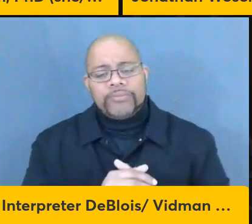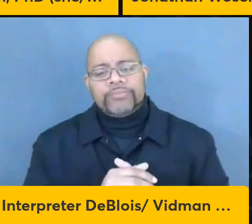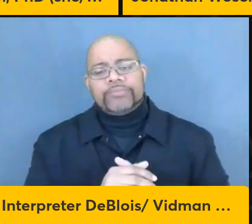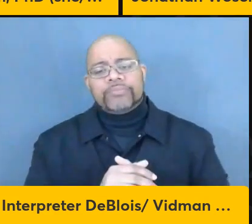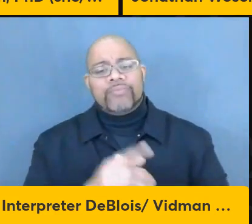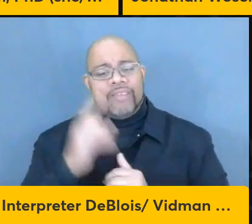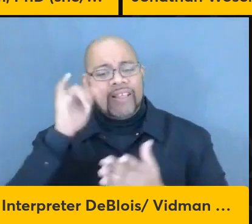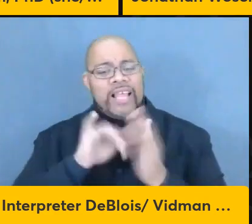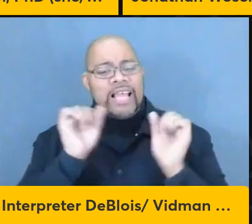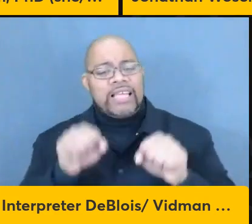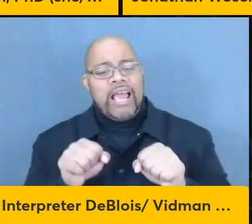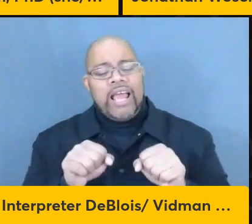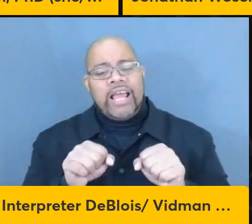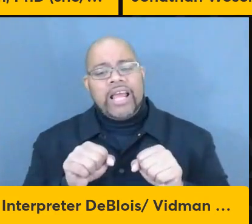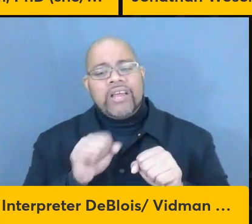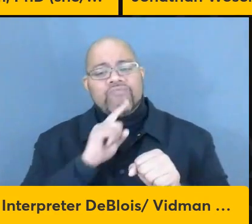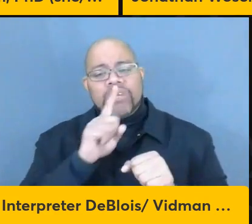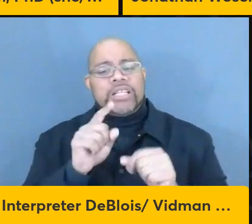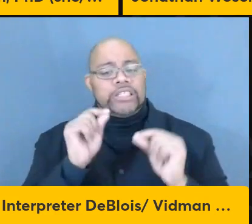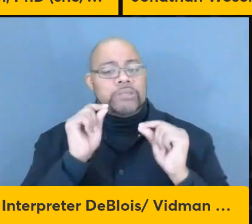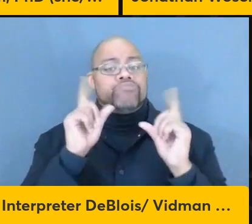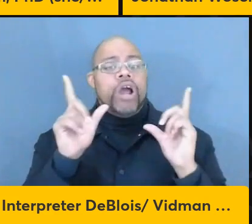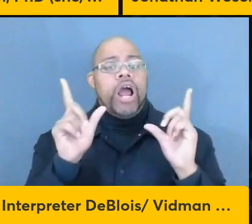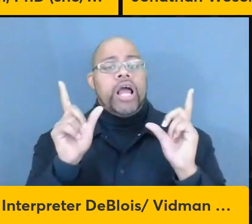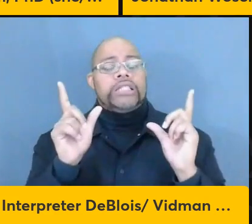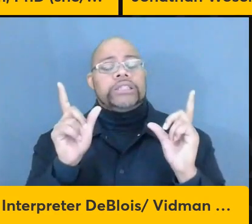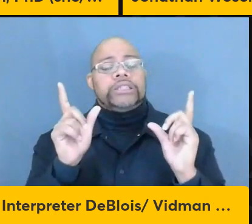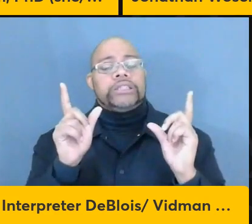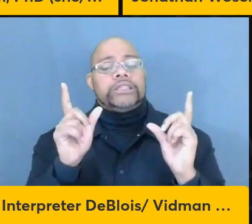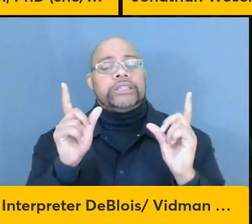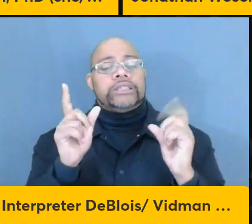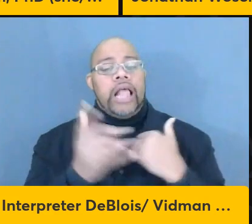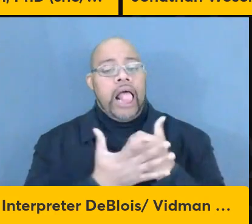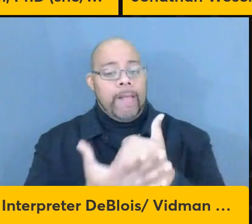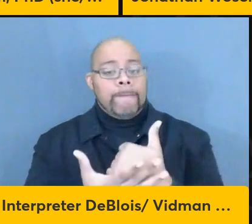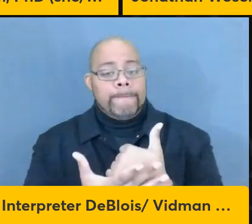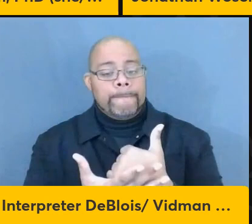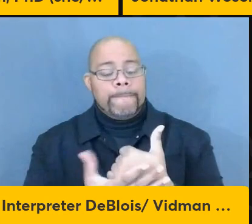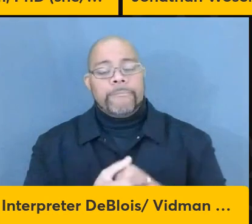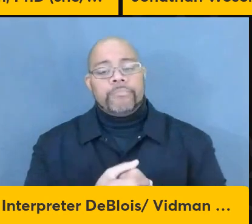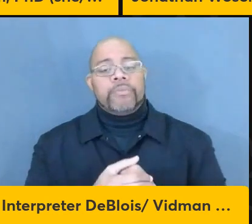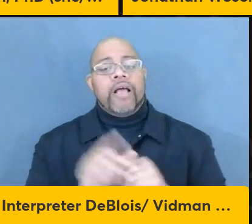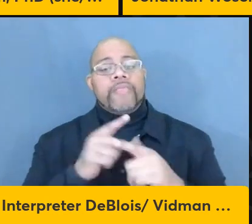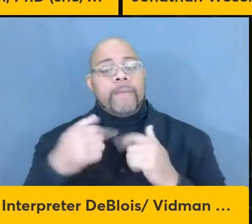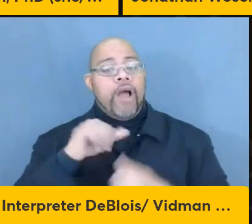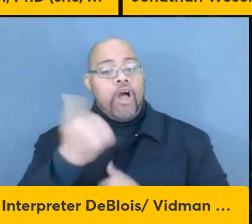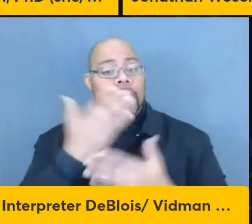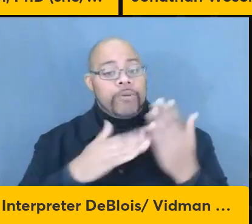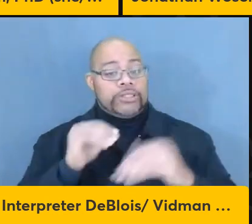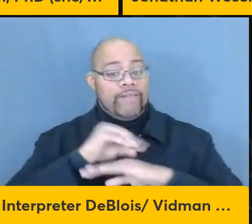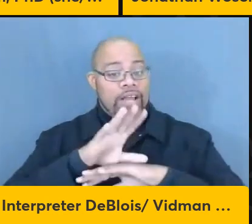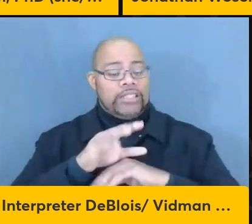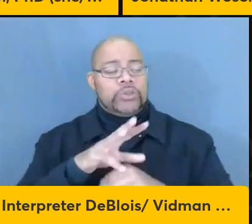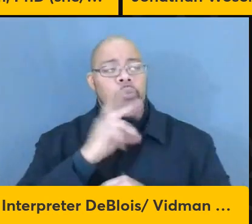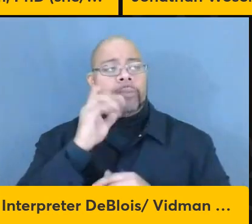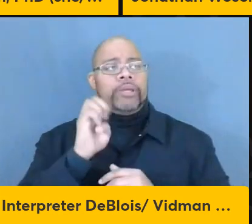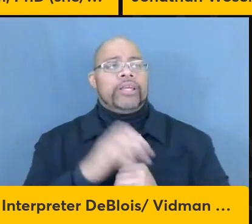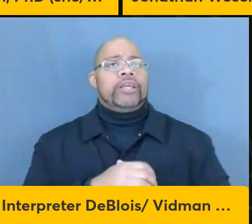I think that can be surprisingly helpful. And then my other piece of advice would